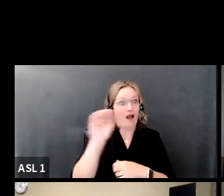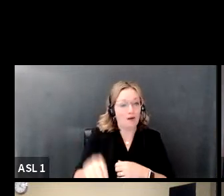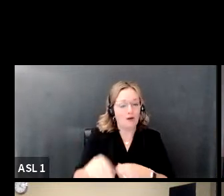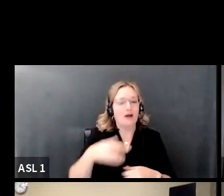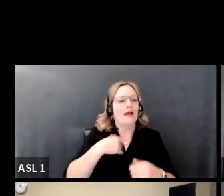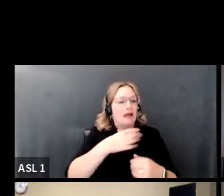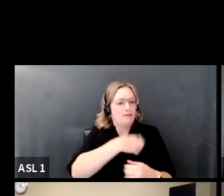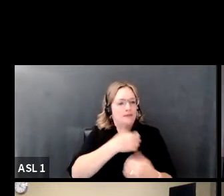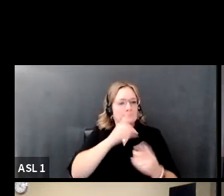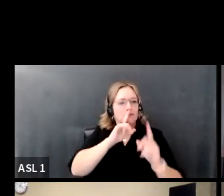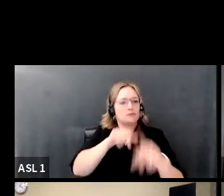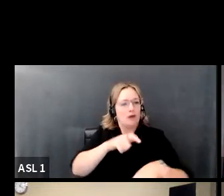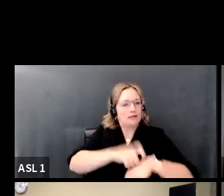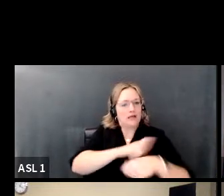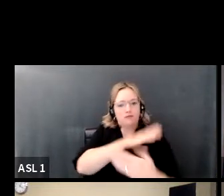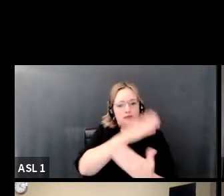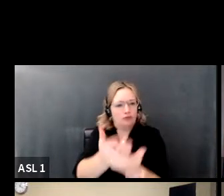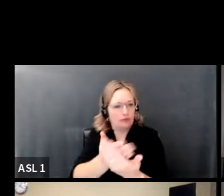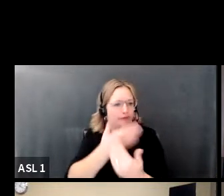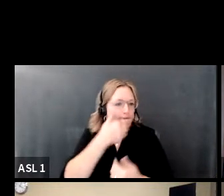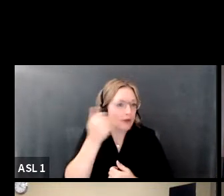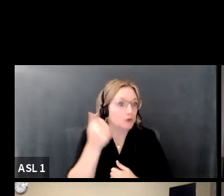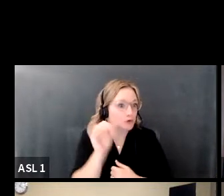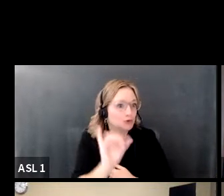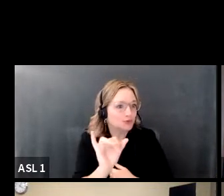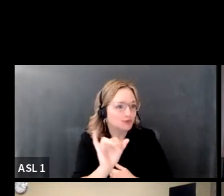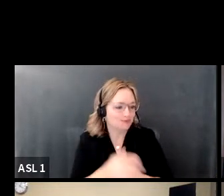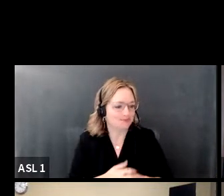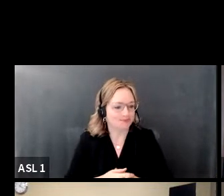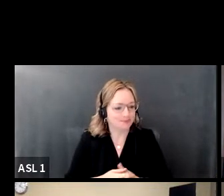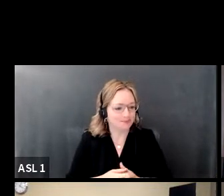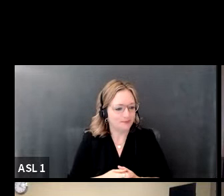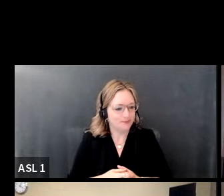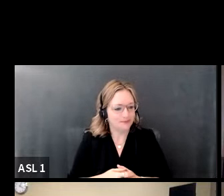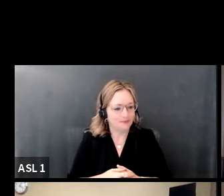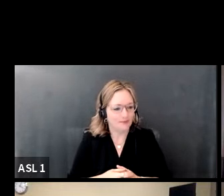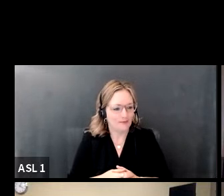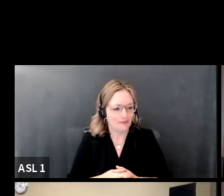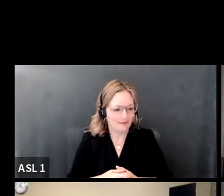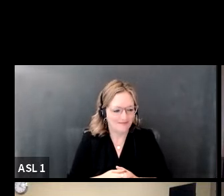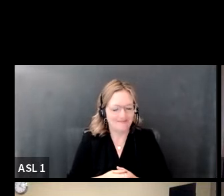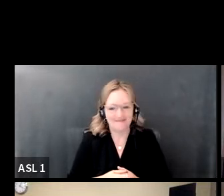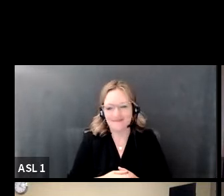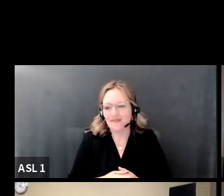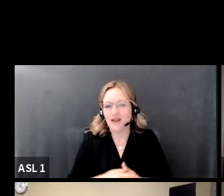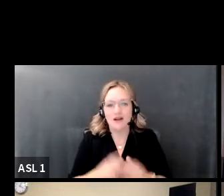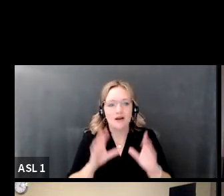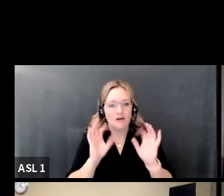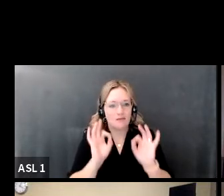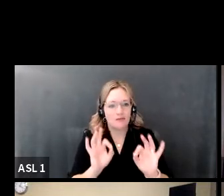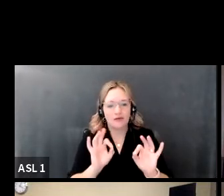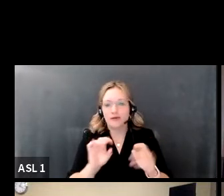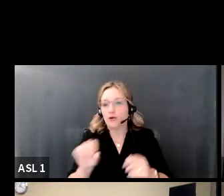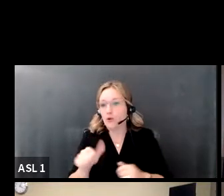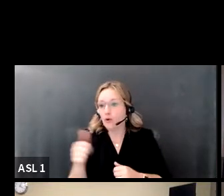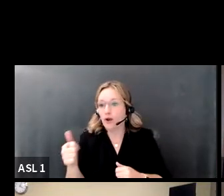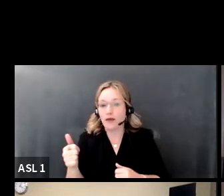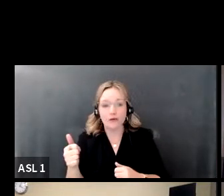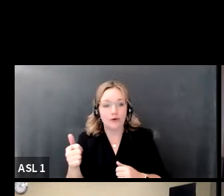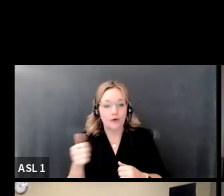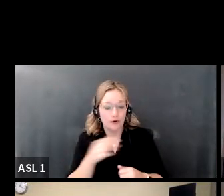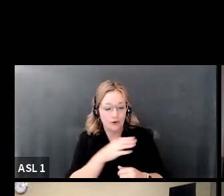well thank you thank you very much uh chardins i don't see any other committee members chief